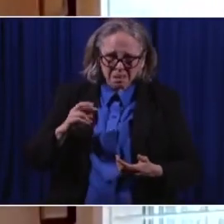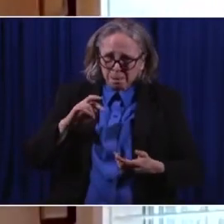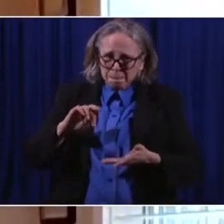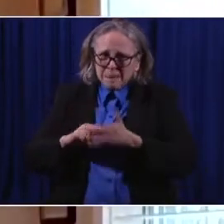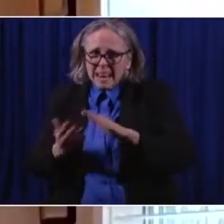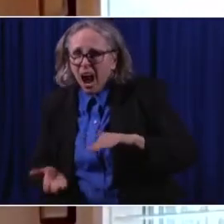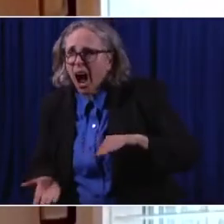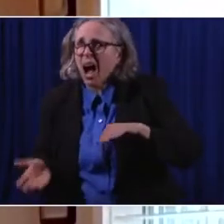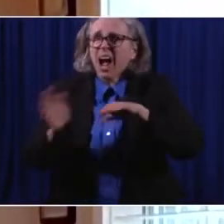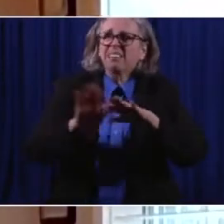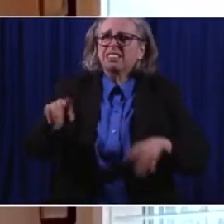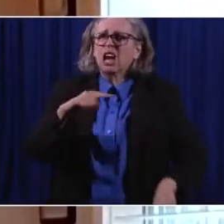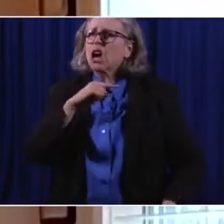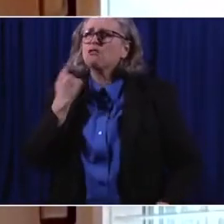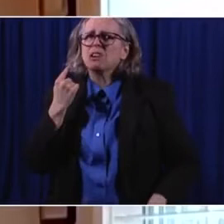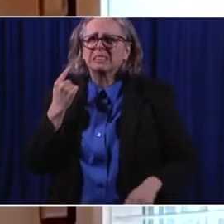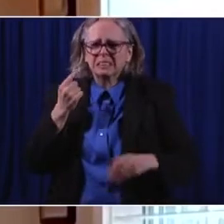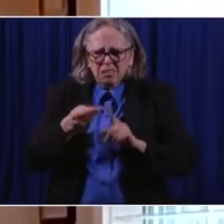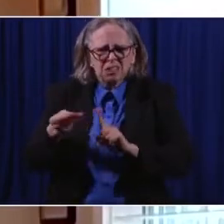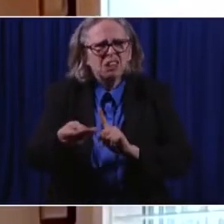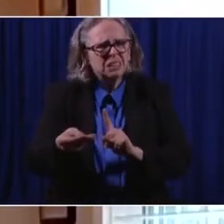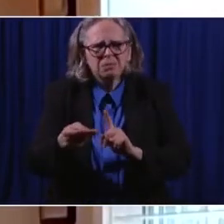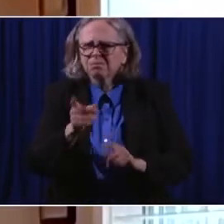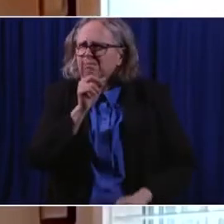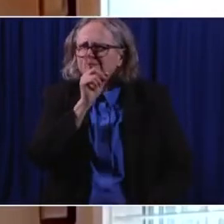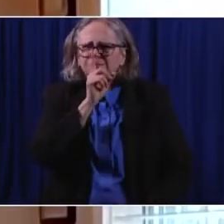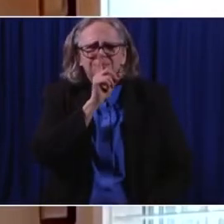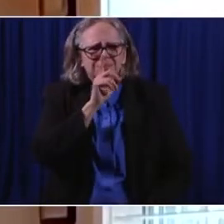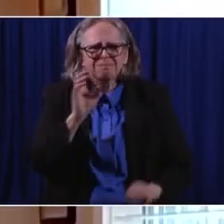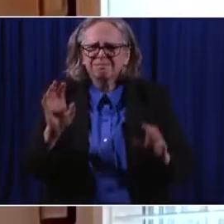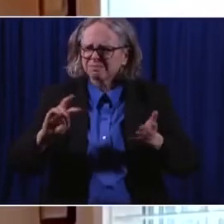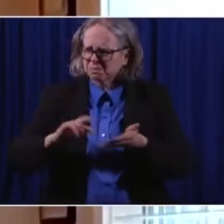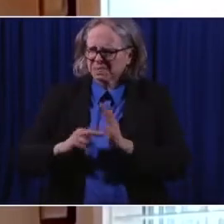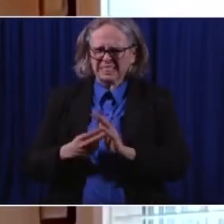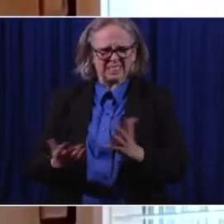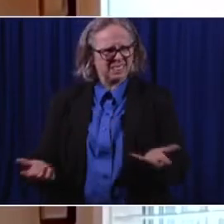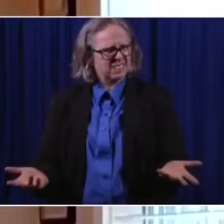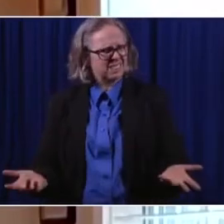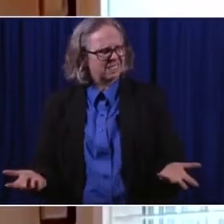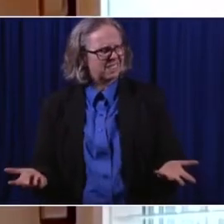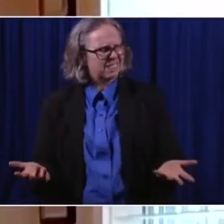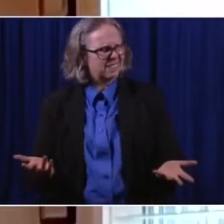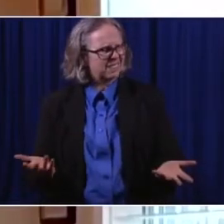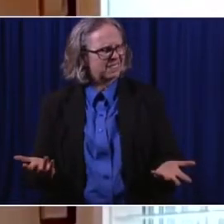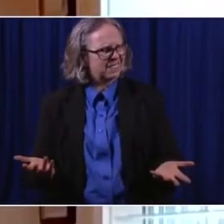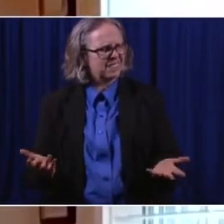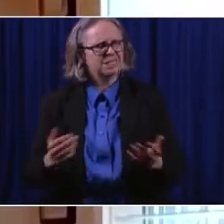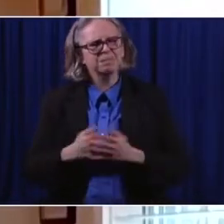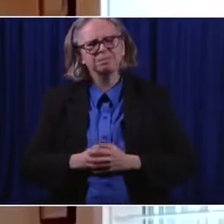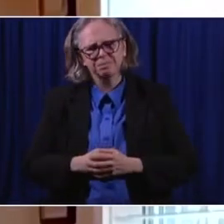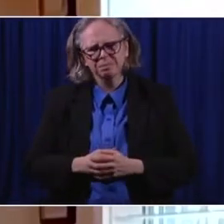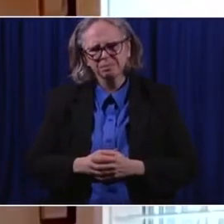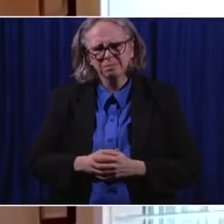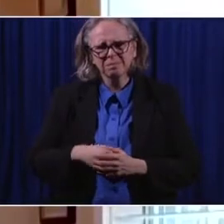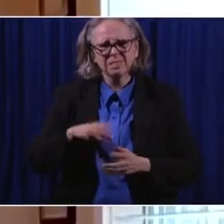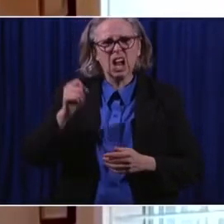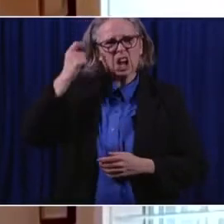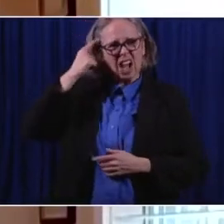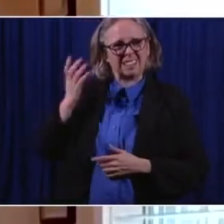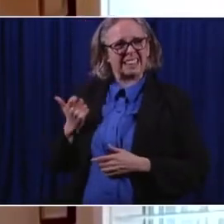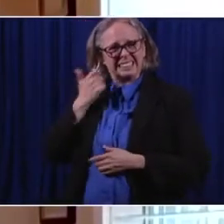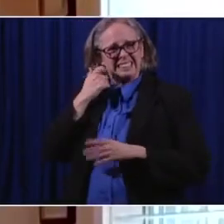COVID test. So here's what we believe. As Governor DeWine just said, our schools have been doing